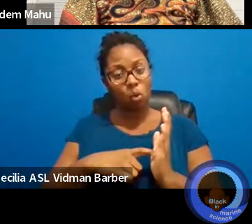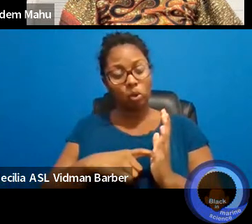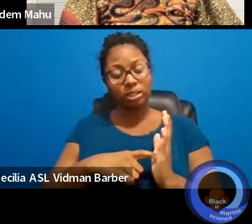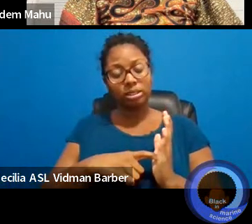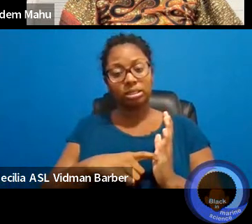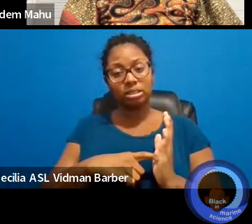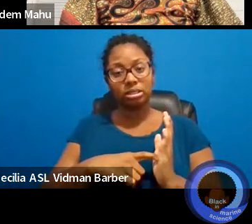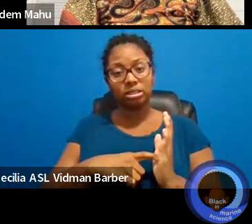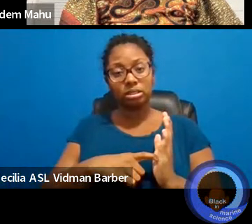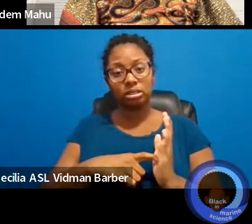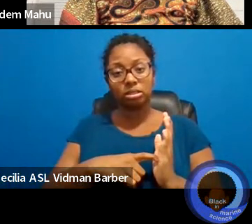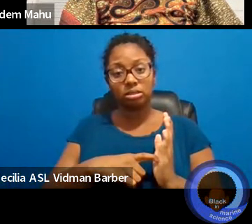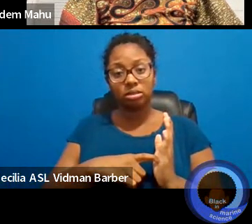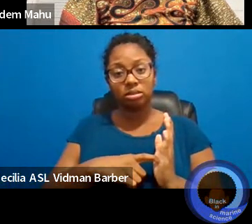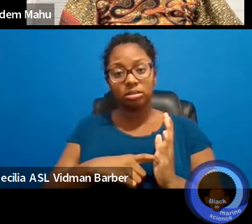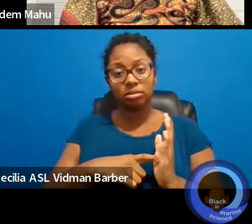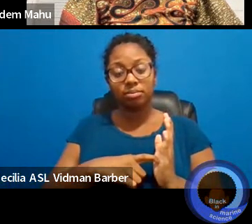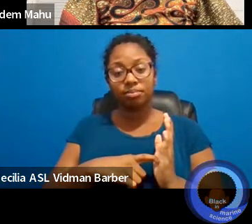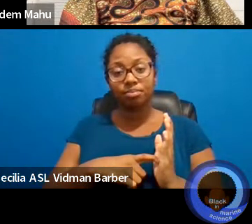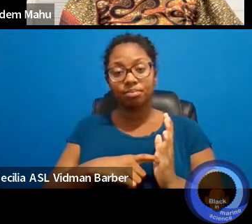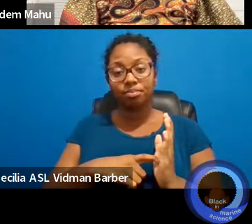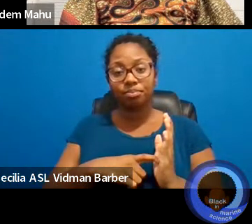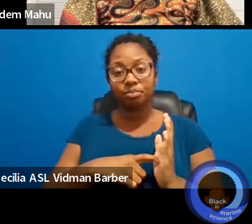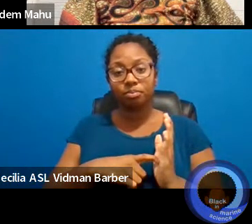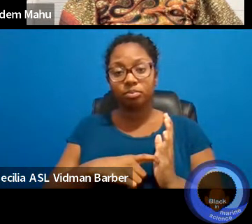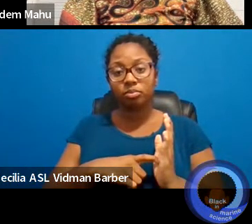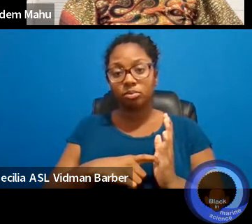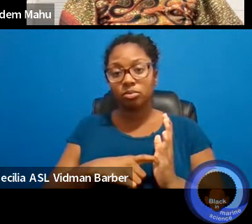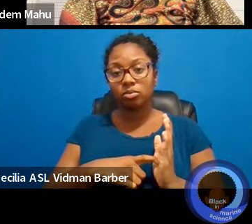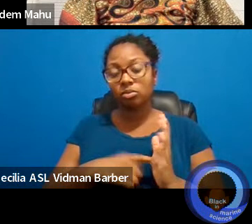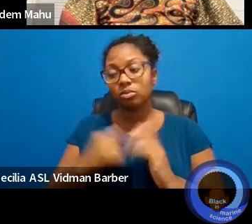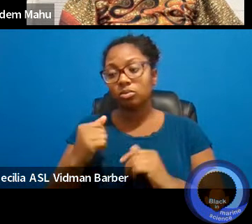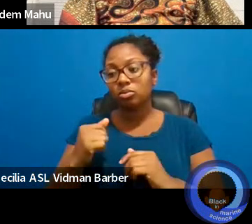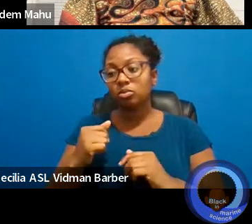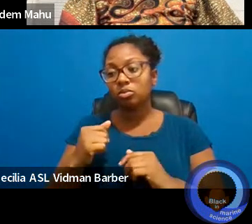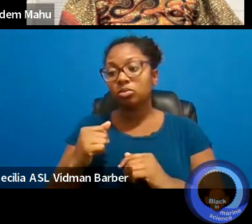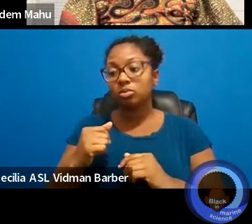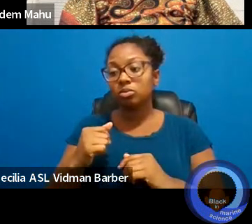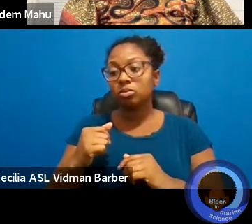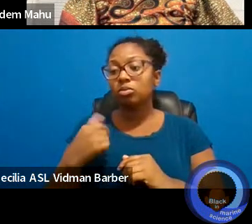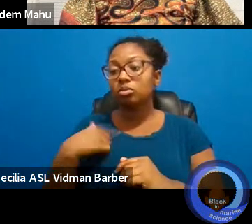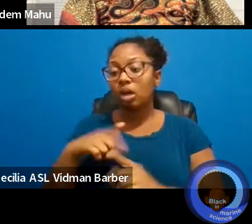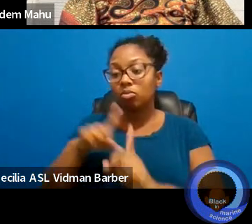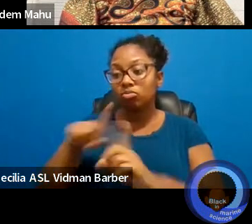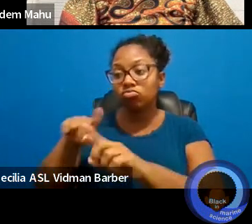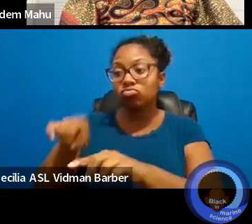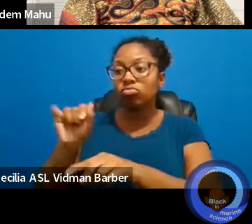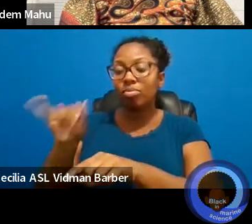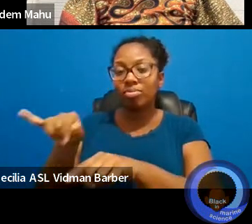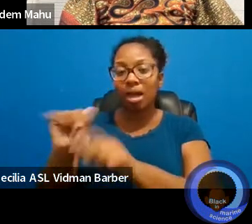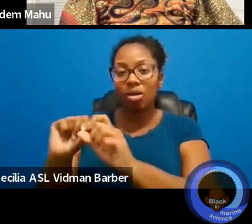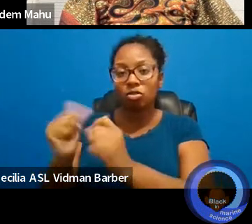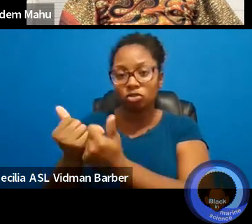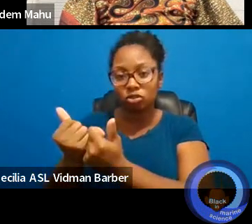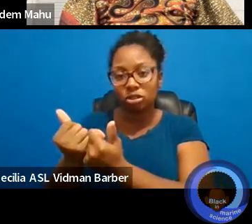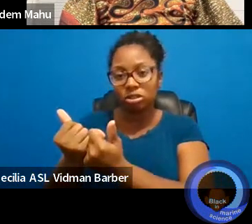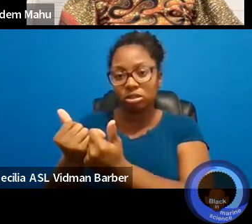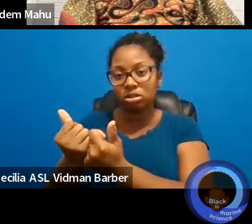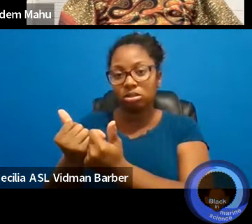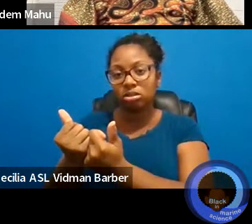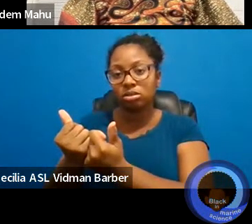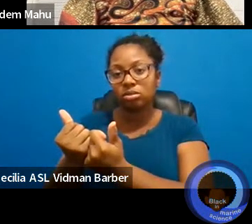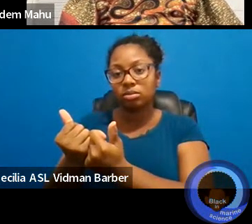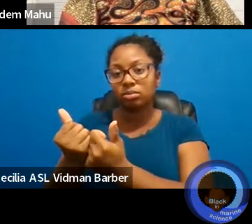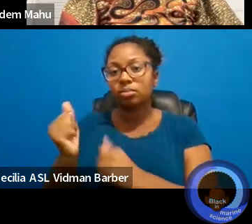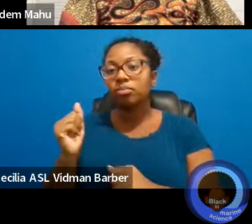when I had the opportunity to speak to experts from the National Geographic Society and the Nature Conservancy. These experts are